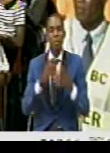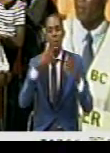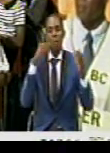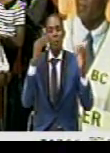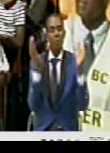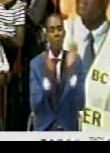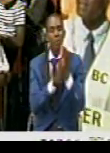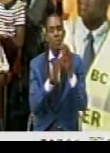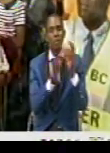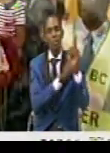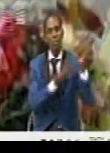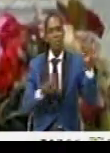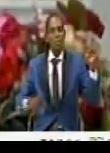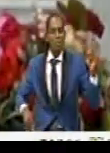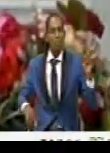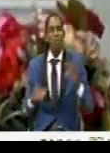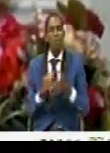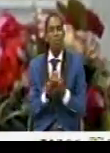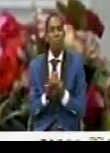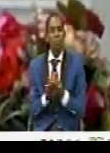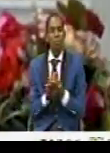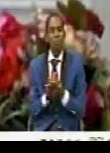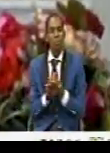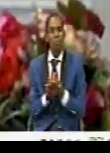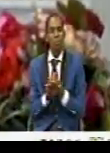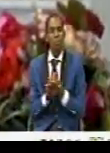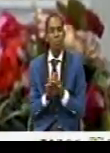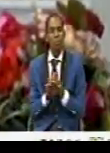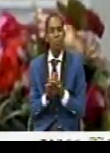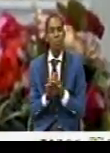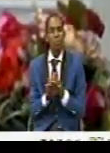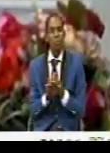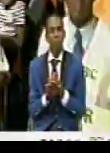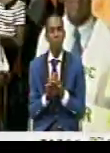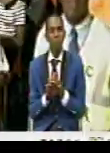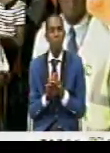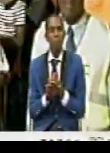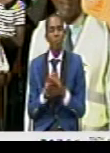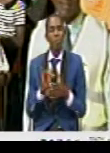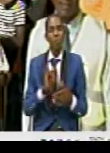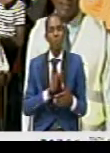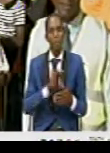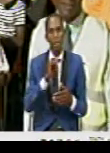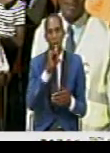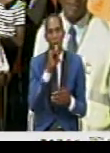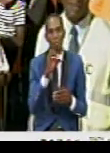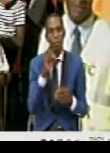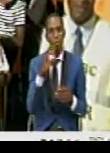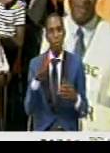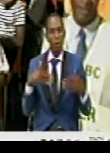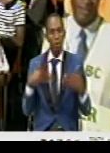Praise the Lord! Brother, praise the Lord!